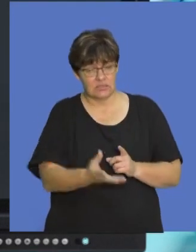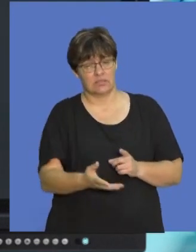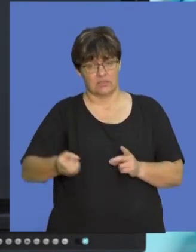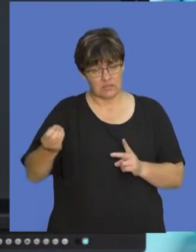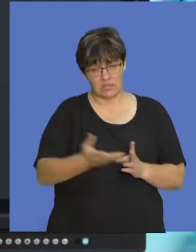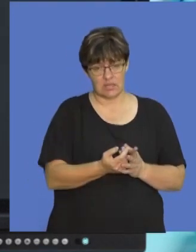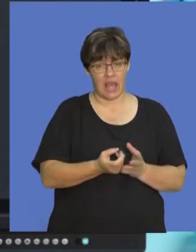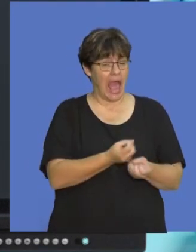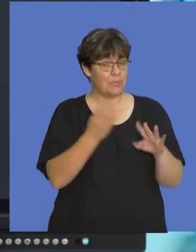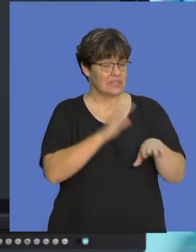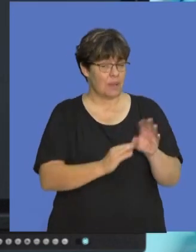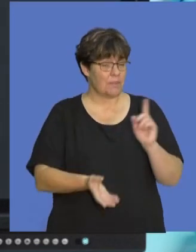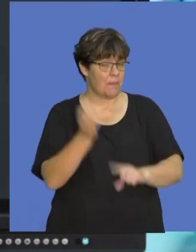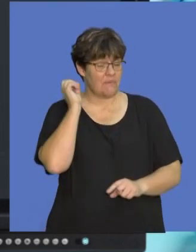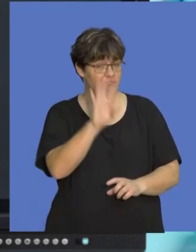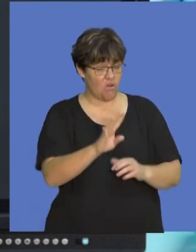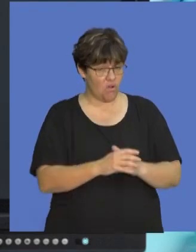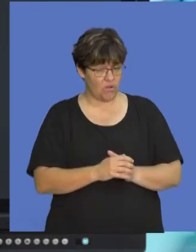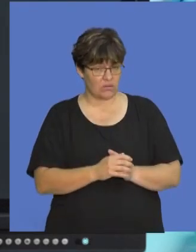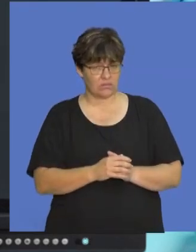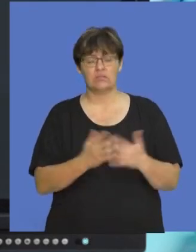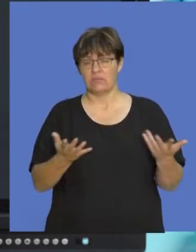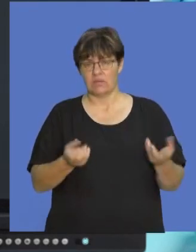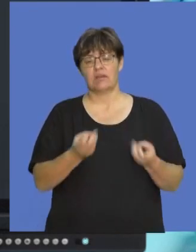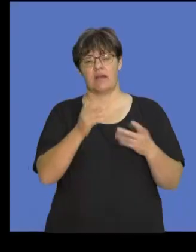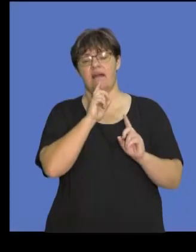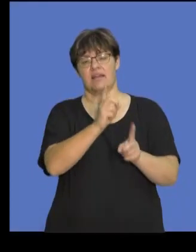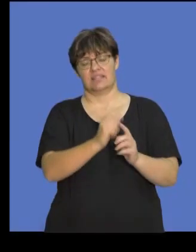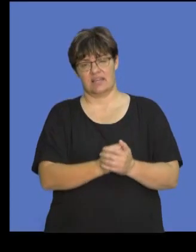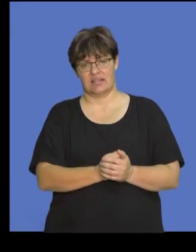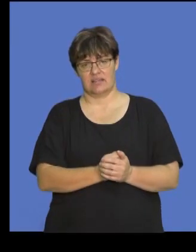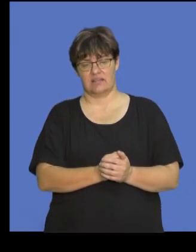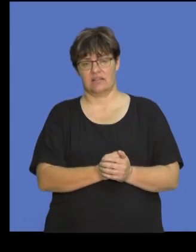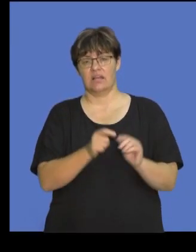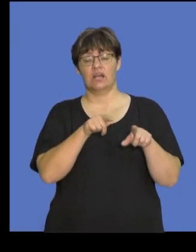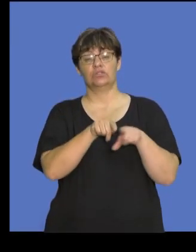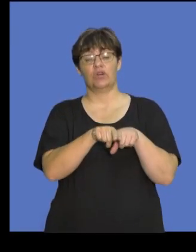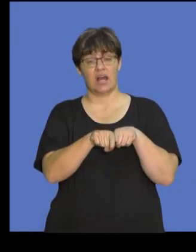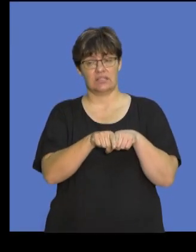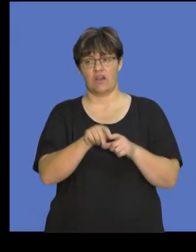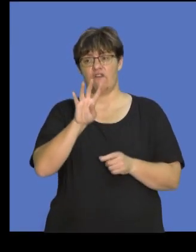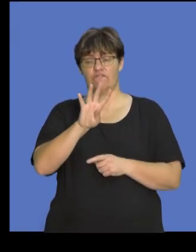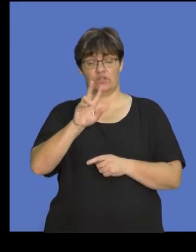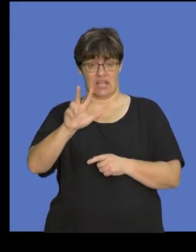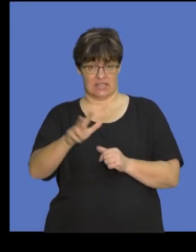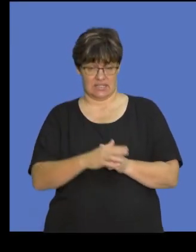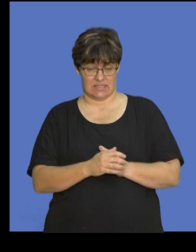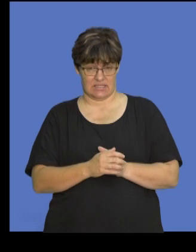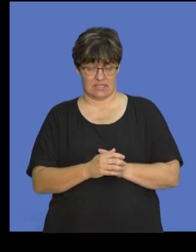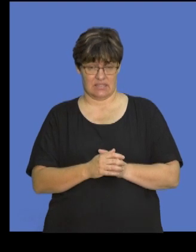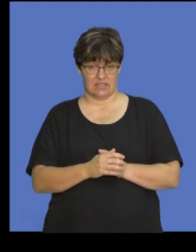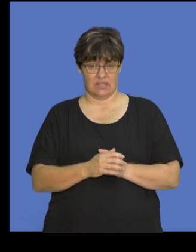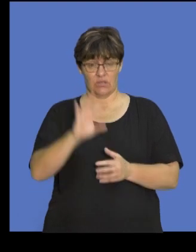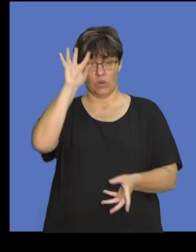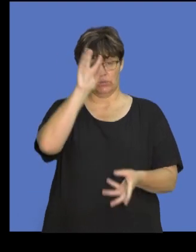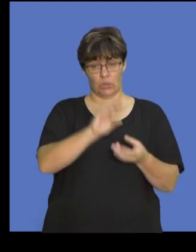trials. How many times did it get onto 4? Well, I've given you away some answers. The number of trials was